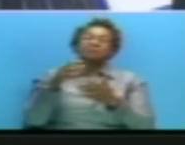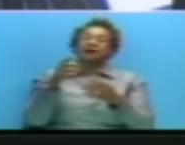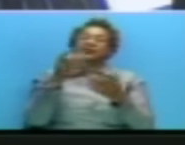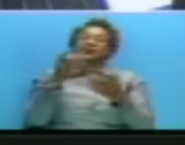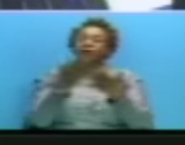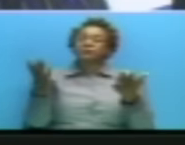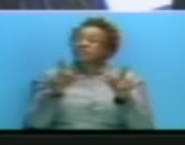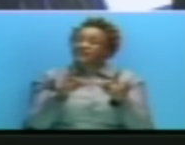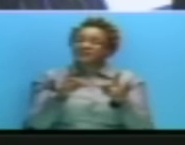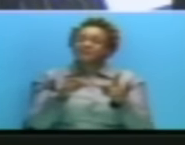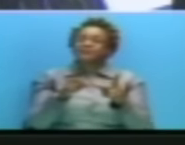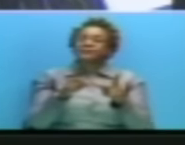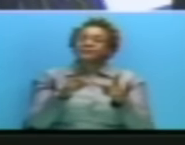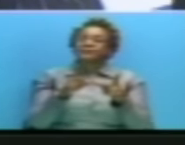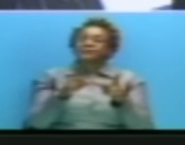about